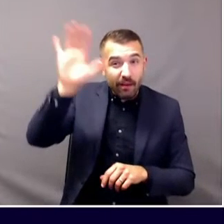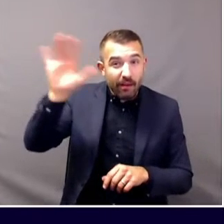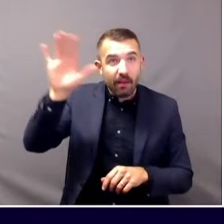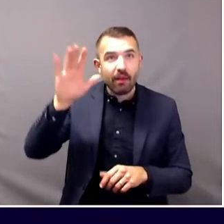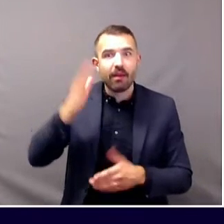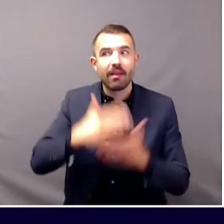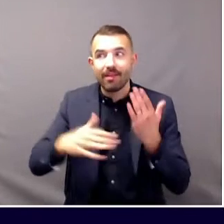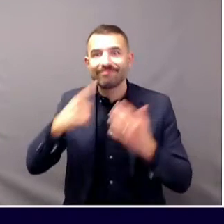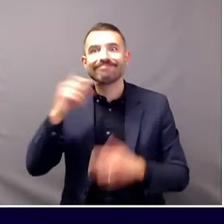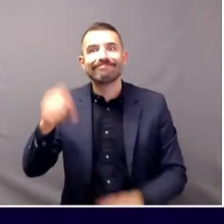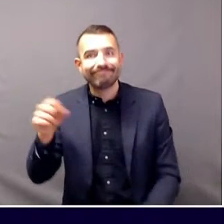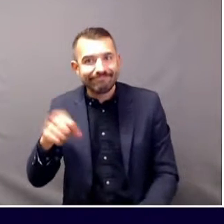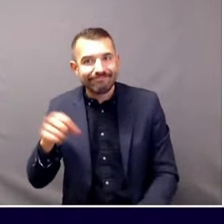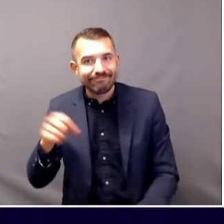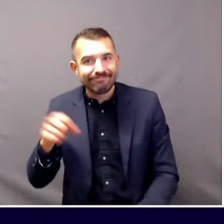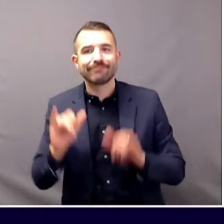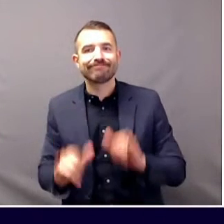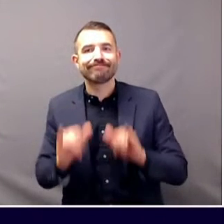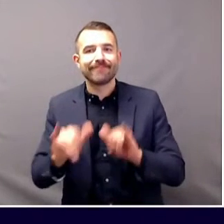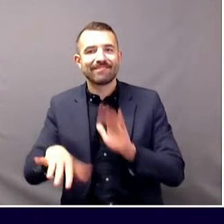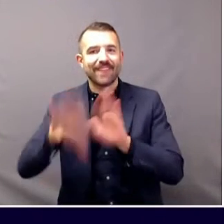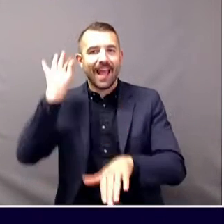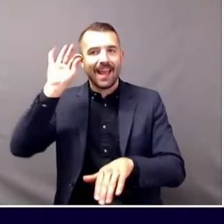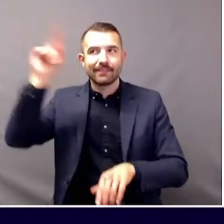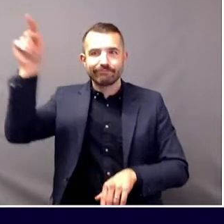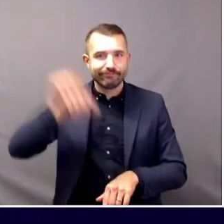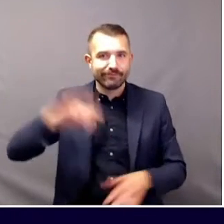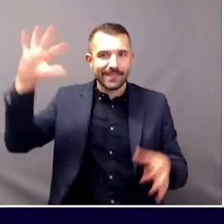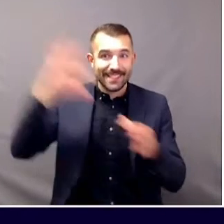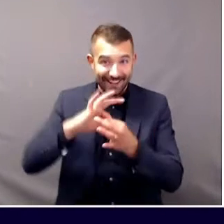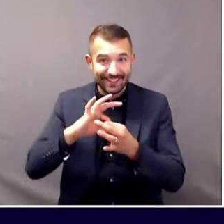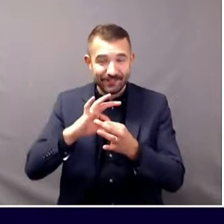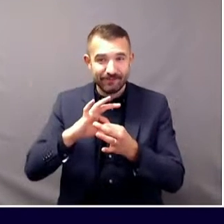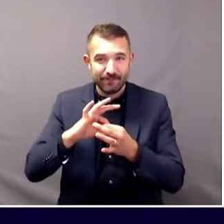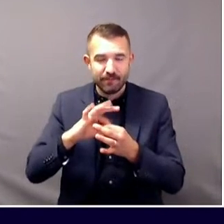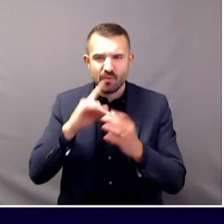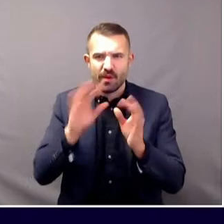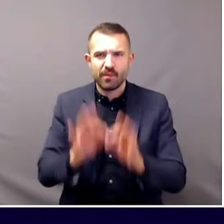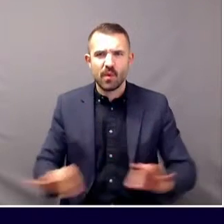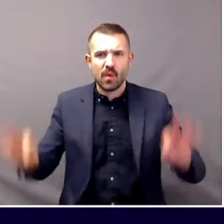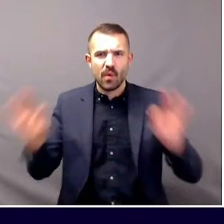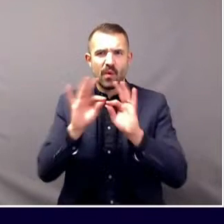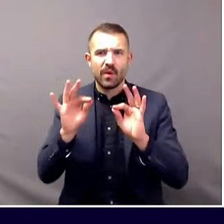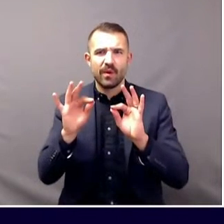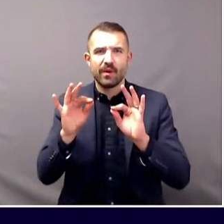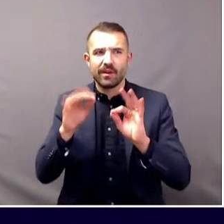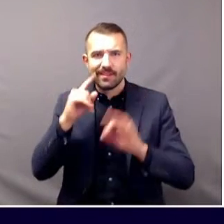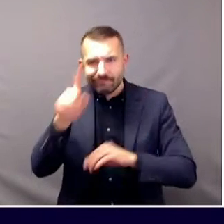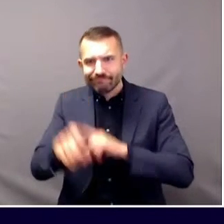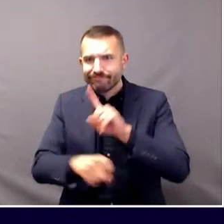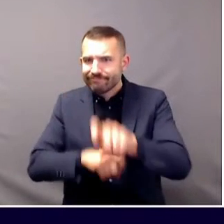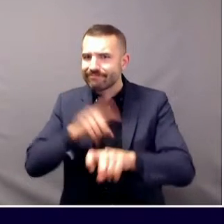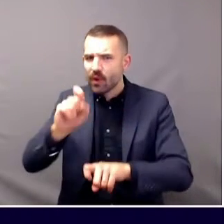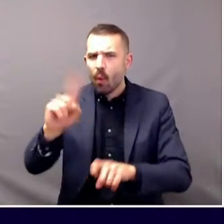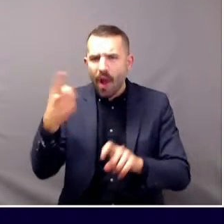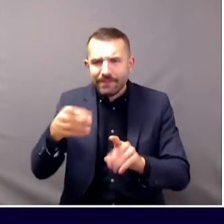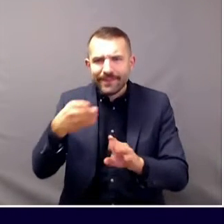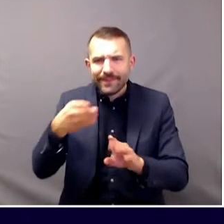we asked these things. And that, I think, is a really important tip or best practice that other health departments can